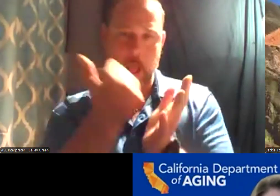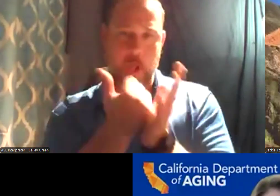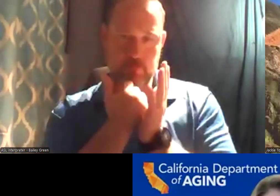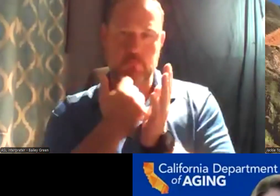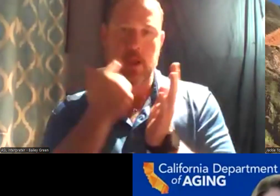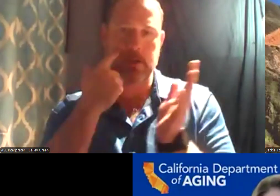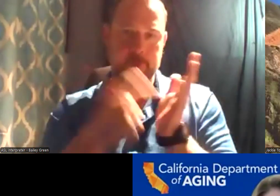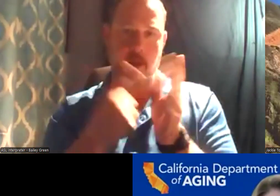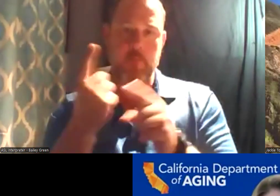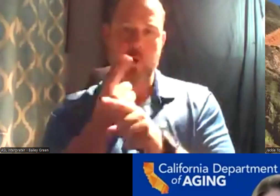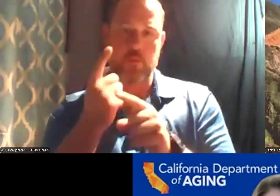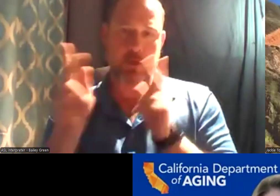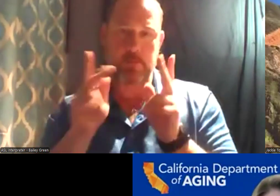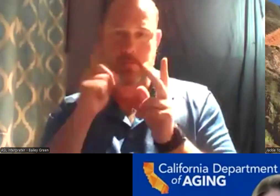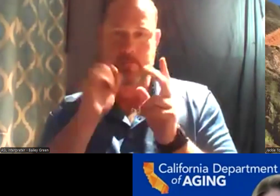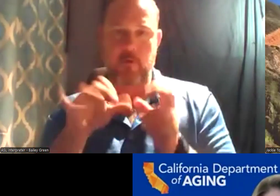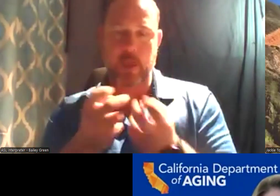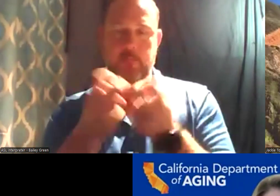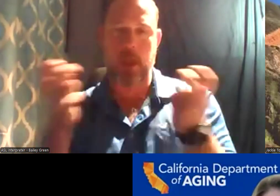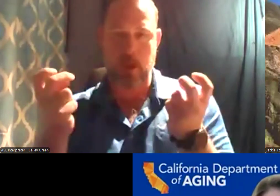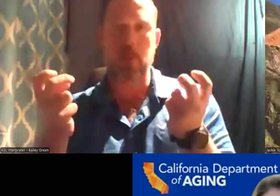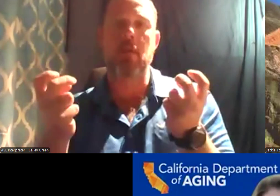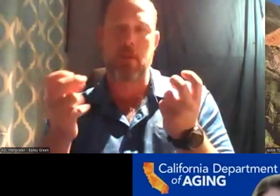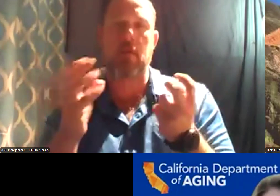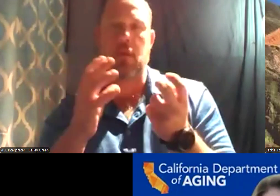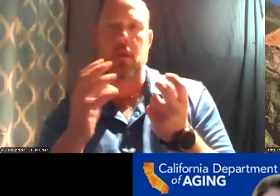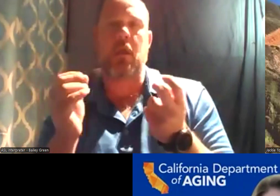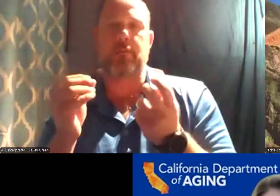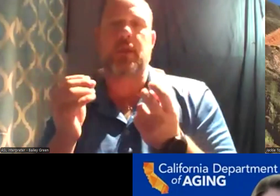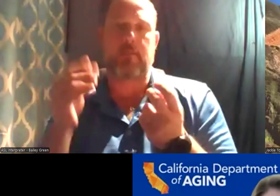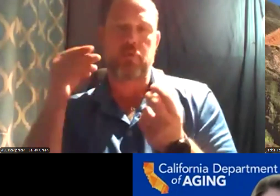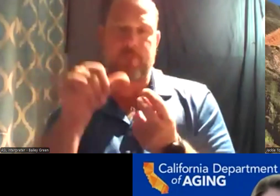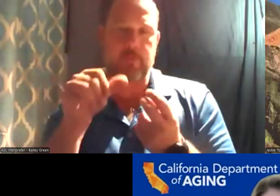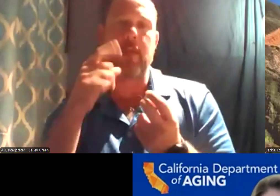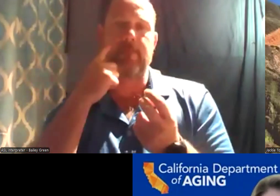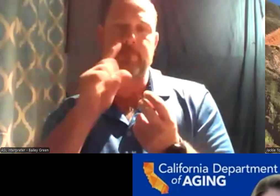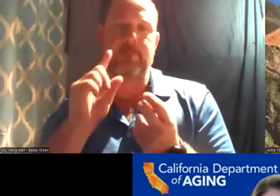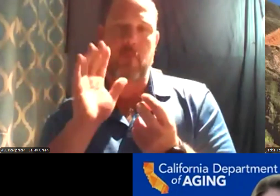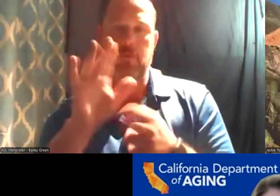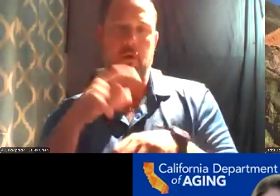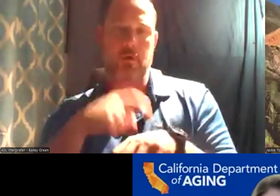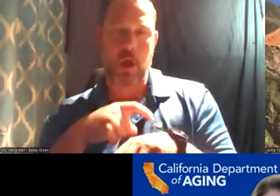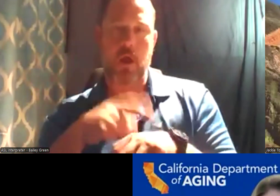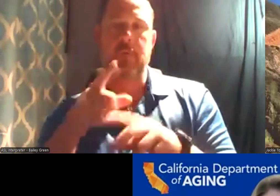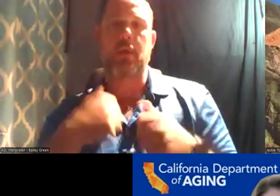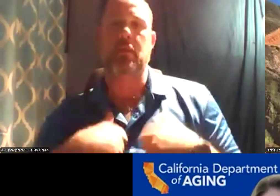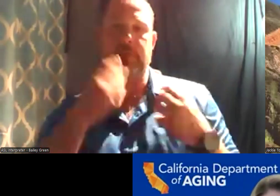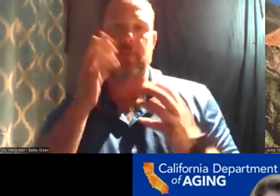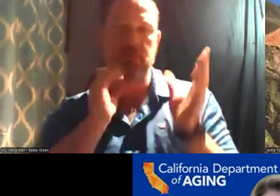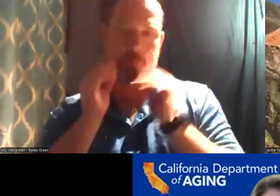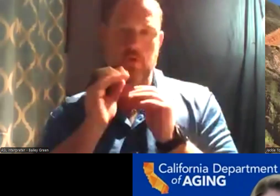identify appropriate people for that panel, as well as be able to fund them for their time and lived experience